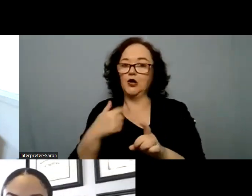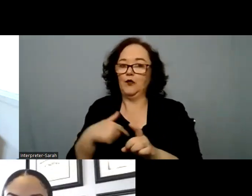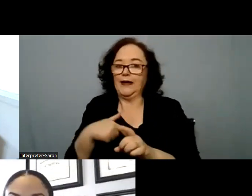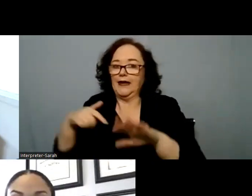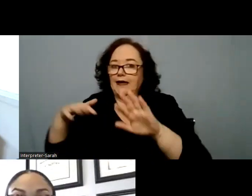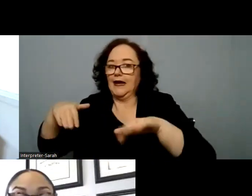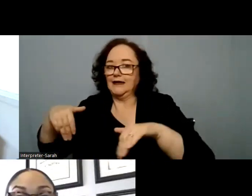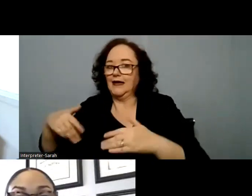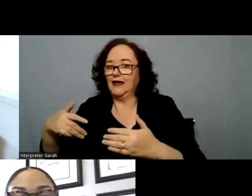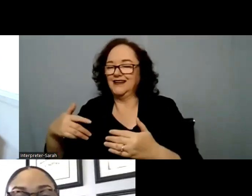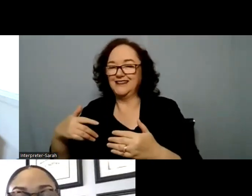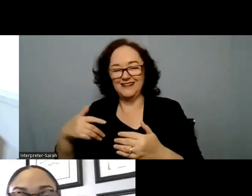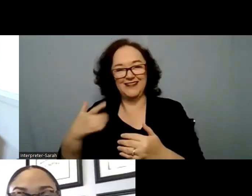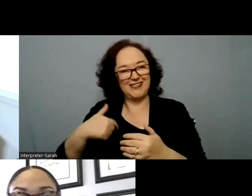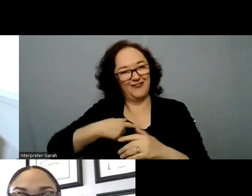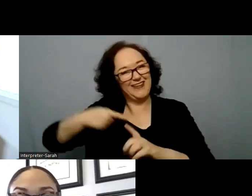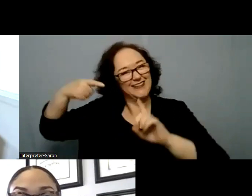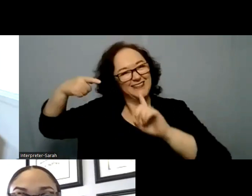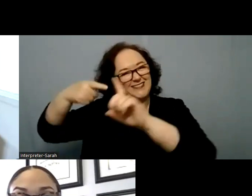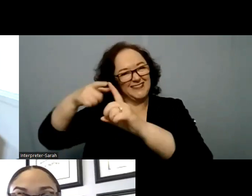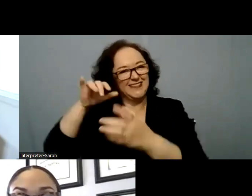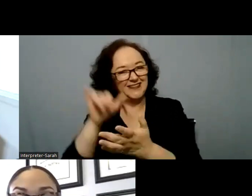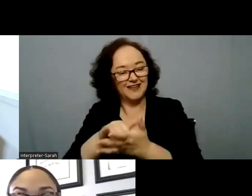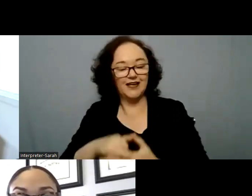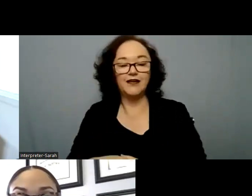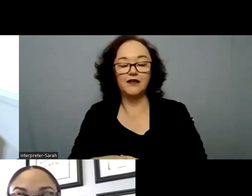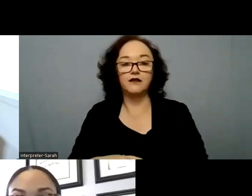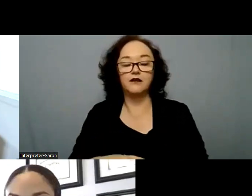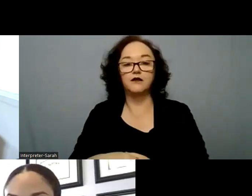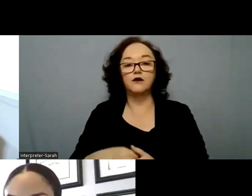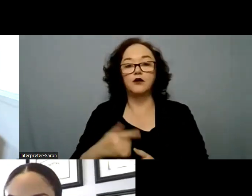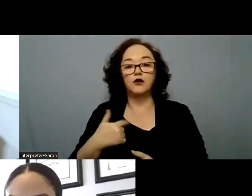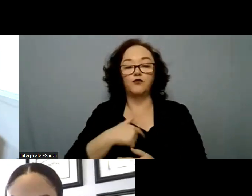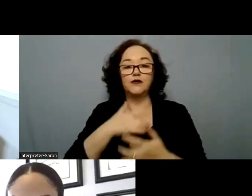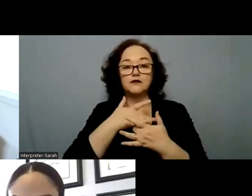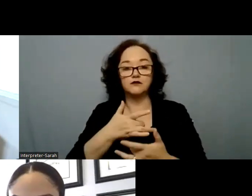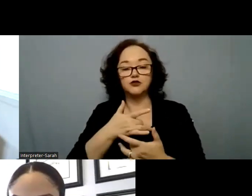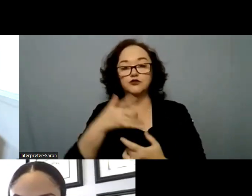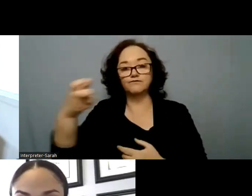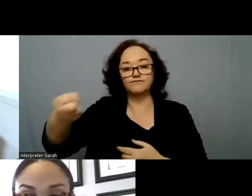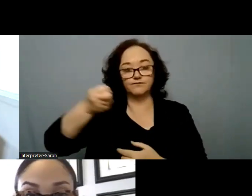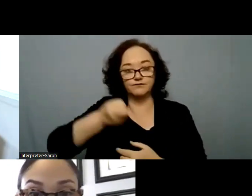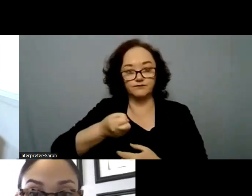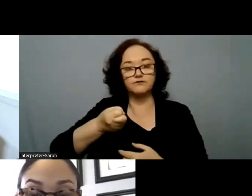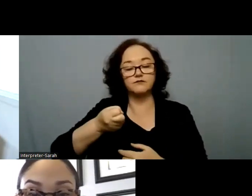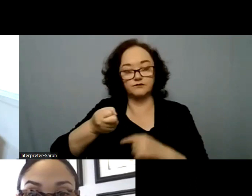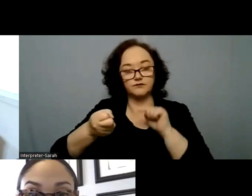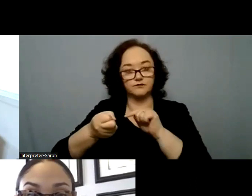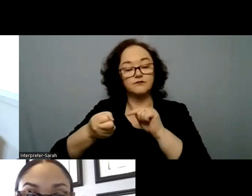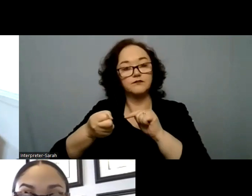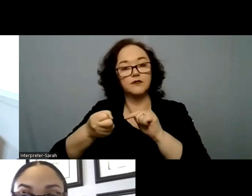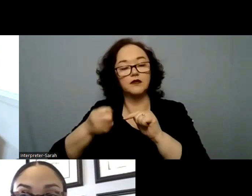gave us a point to strive for. We usually receive those individuals. That's one of the first connection points when